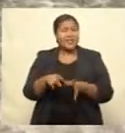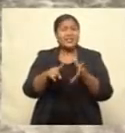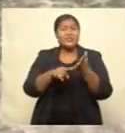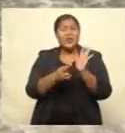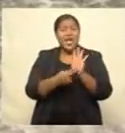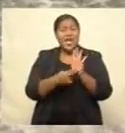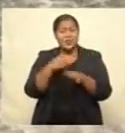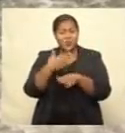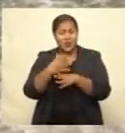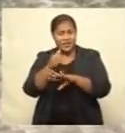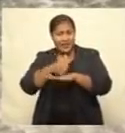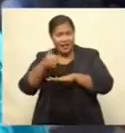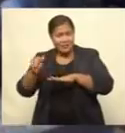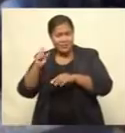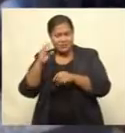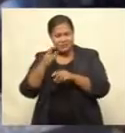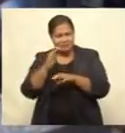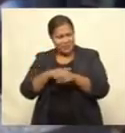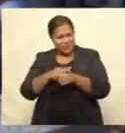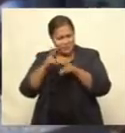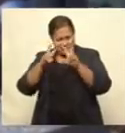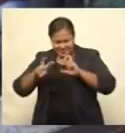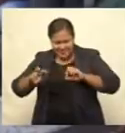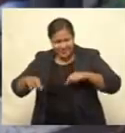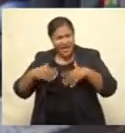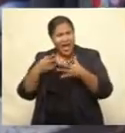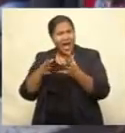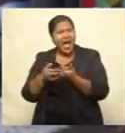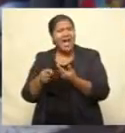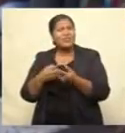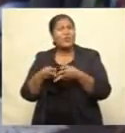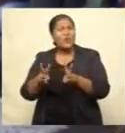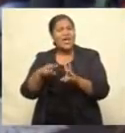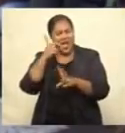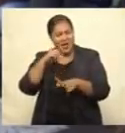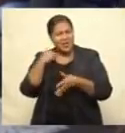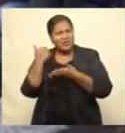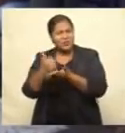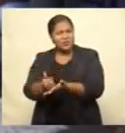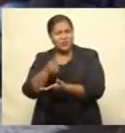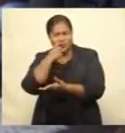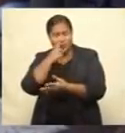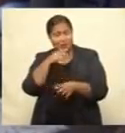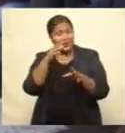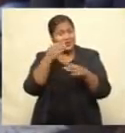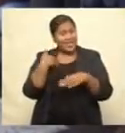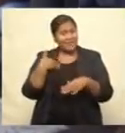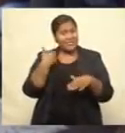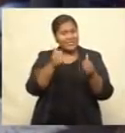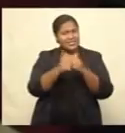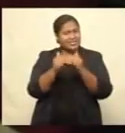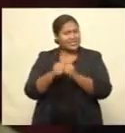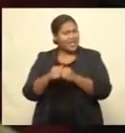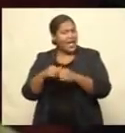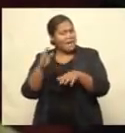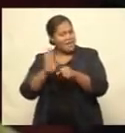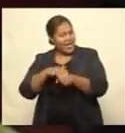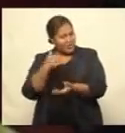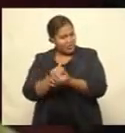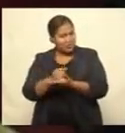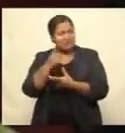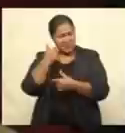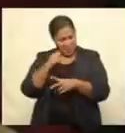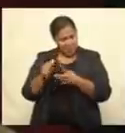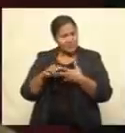working with government to explore various ways they can assist those in the informal sector to ensure they too are well looked